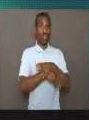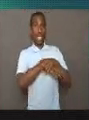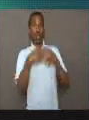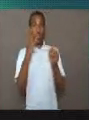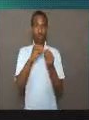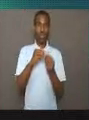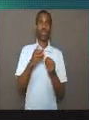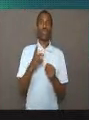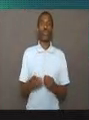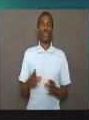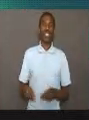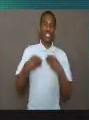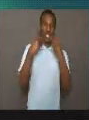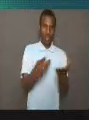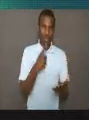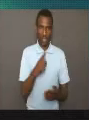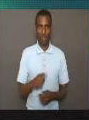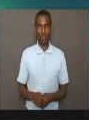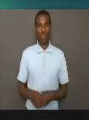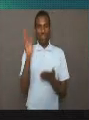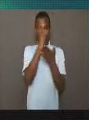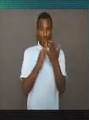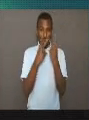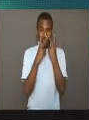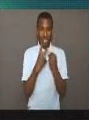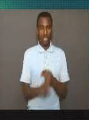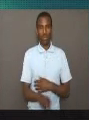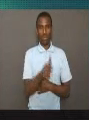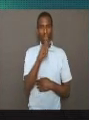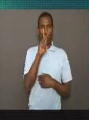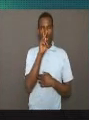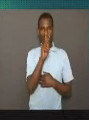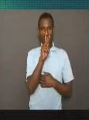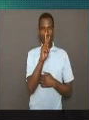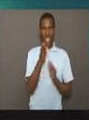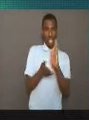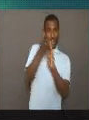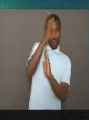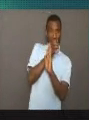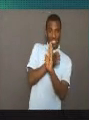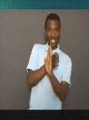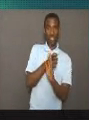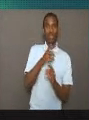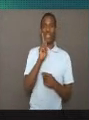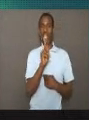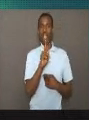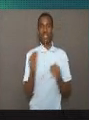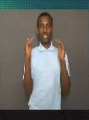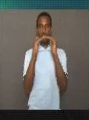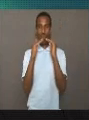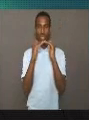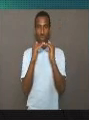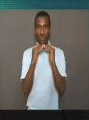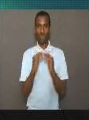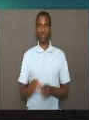work. The formula reads, coefficient of cooling performance